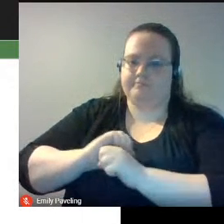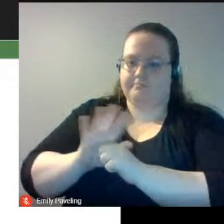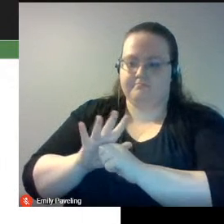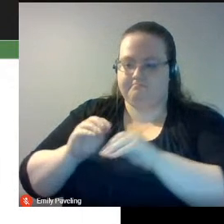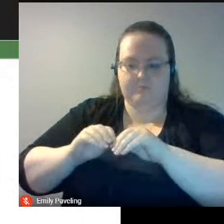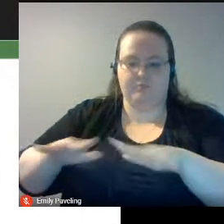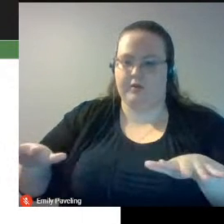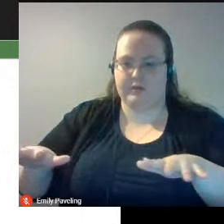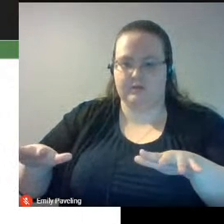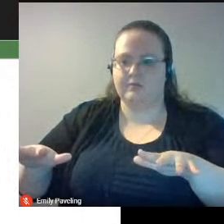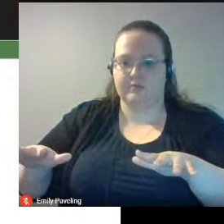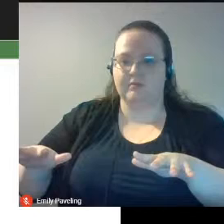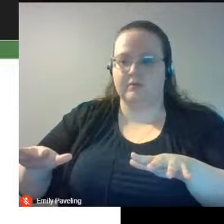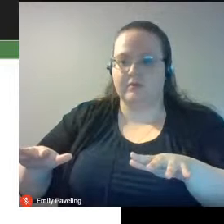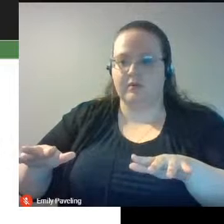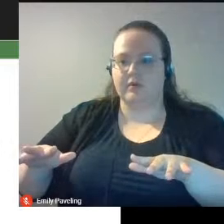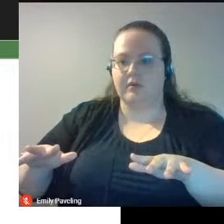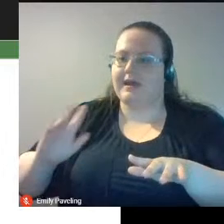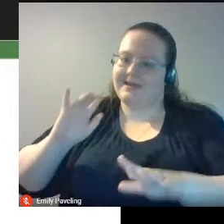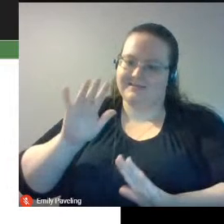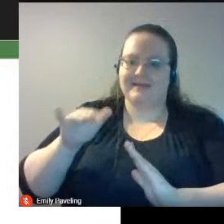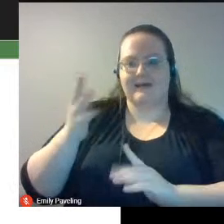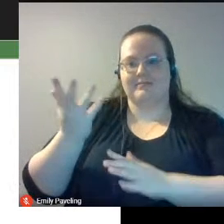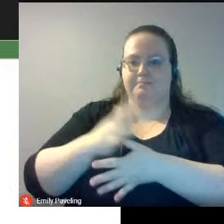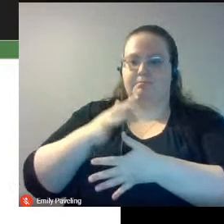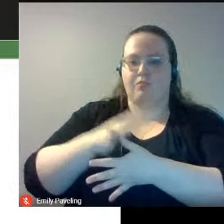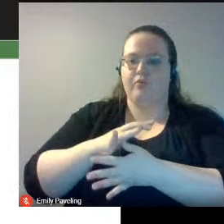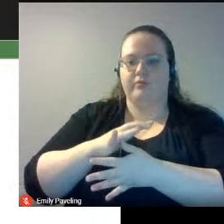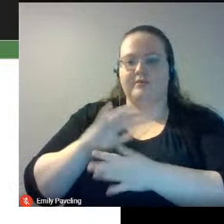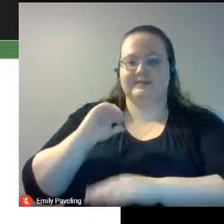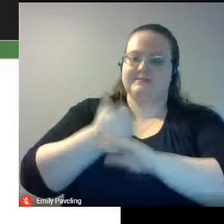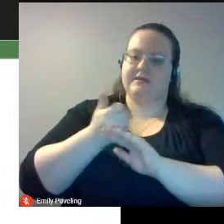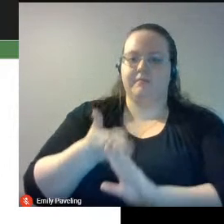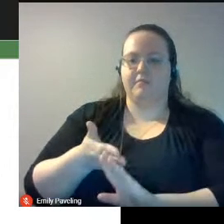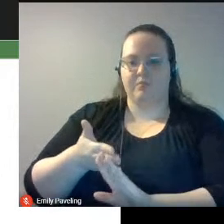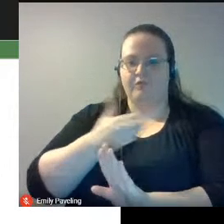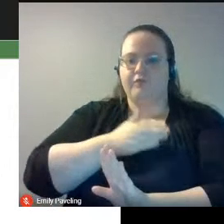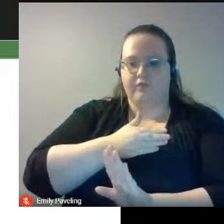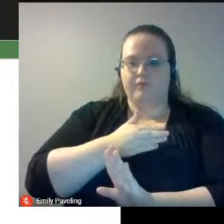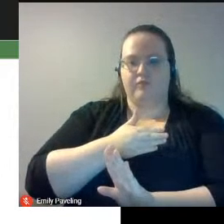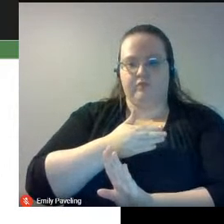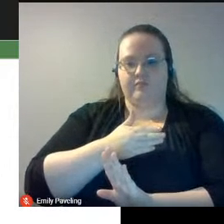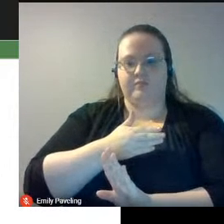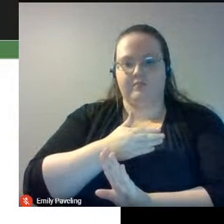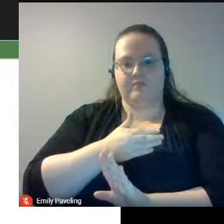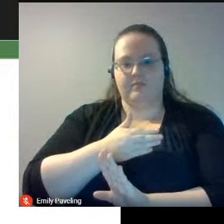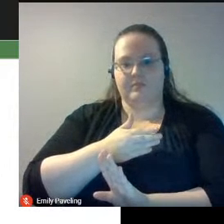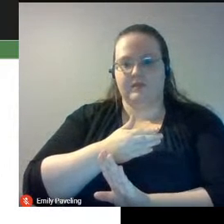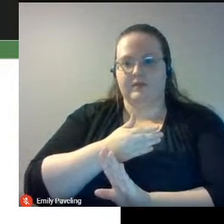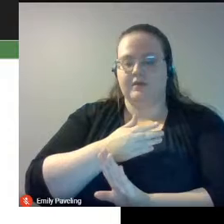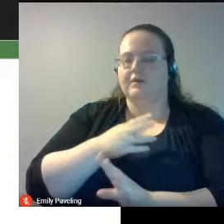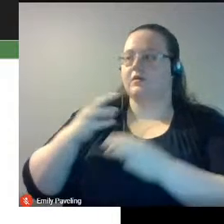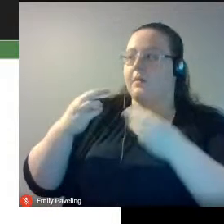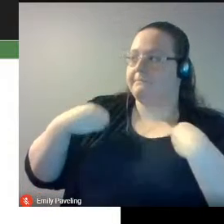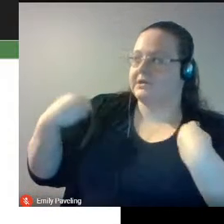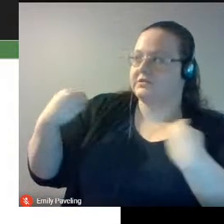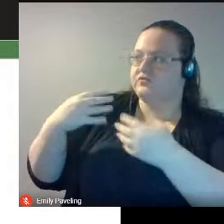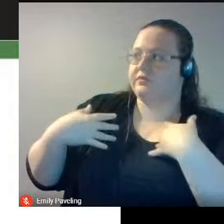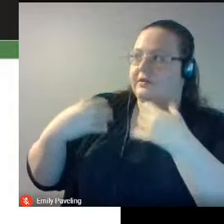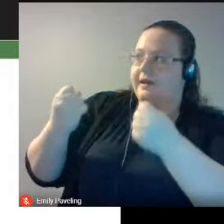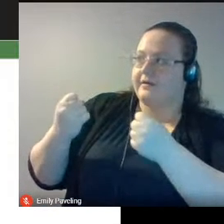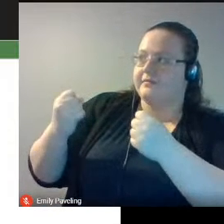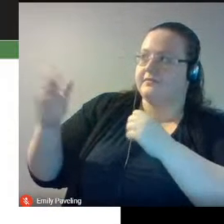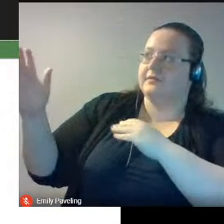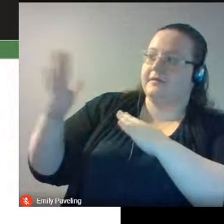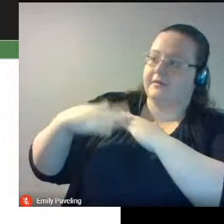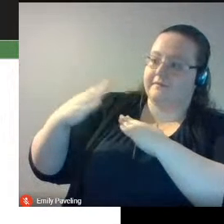was detected in those settings. Using this expertise and the guidance from the Ministry of Health, we will do the